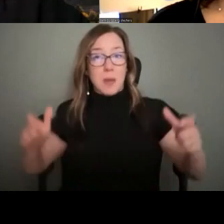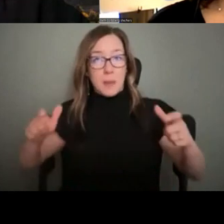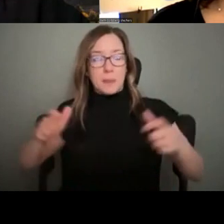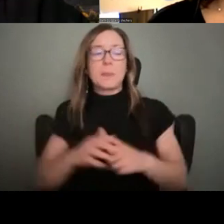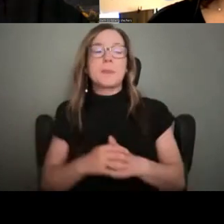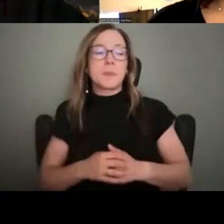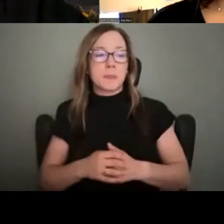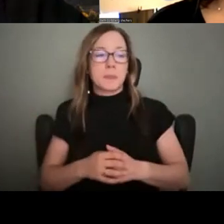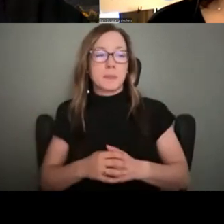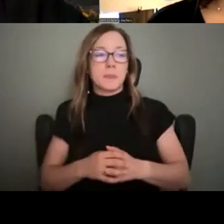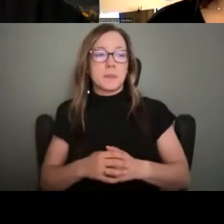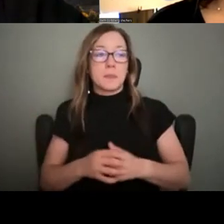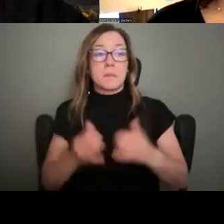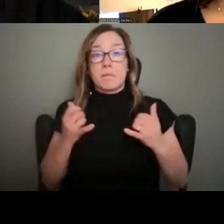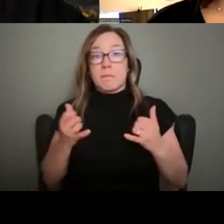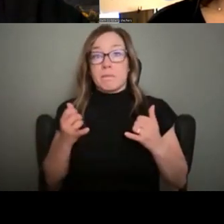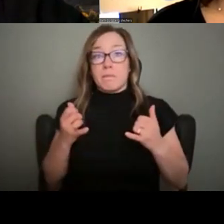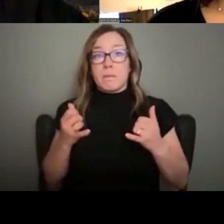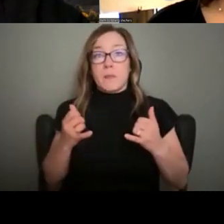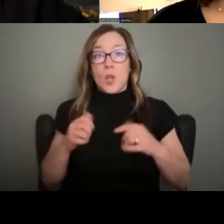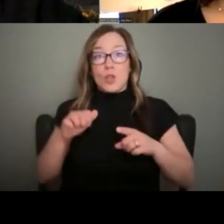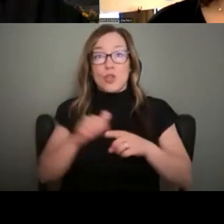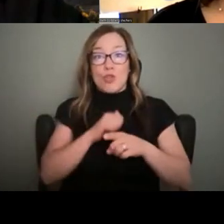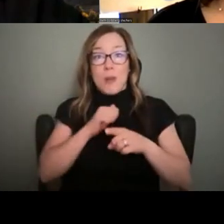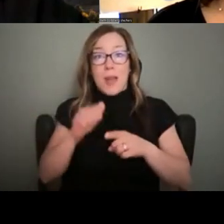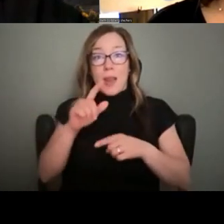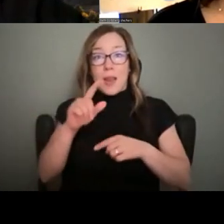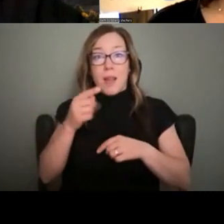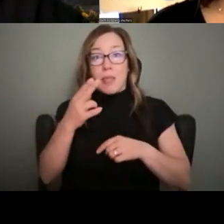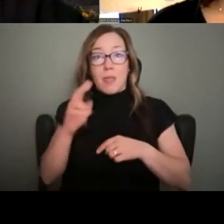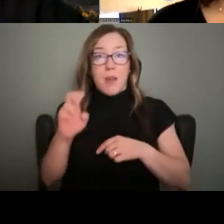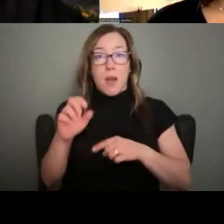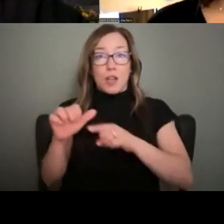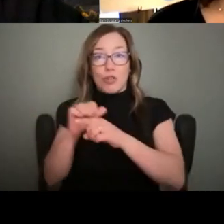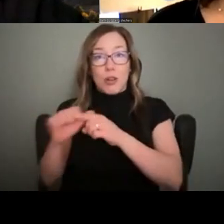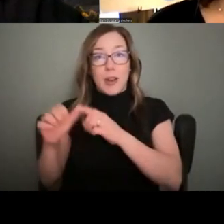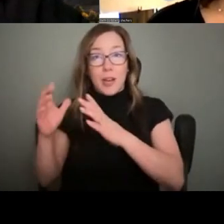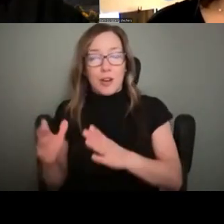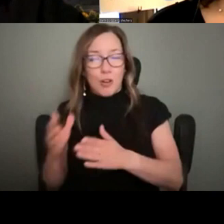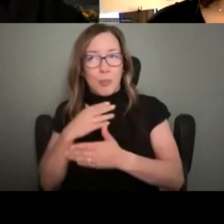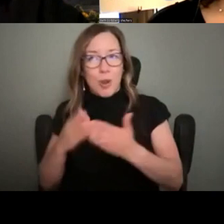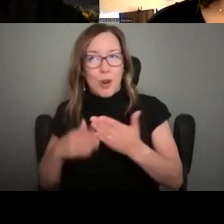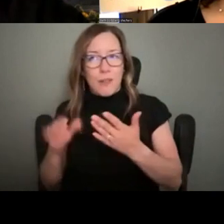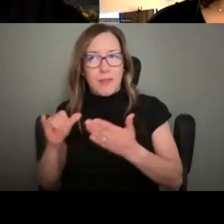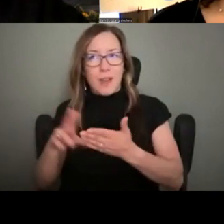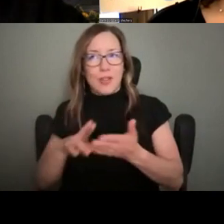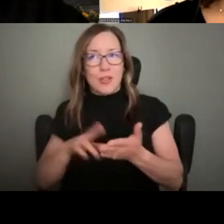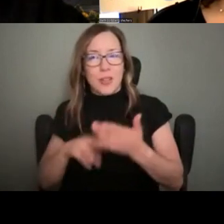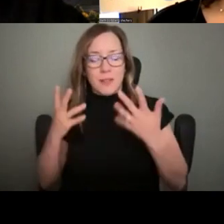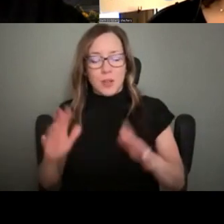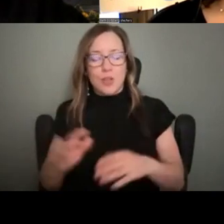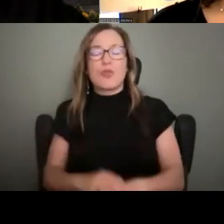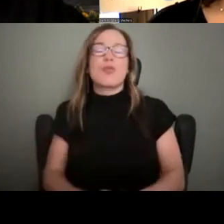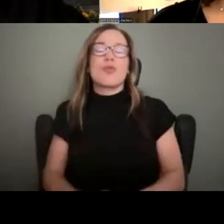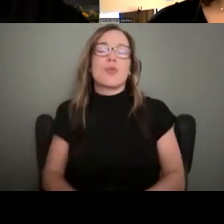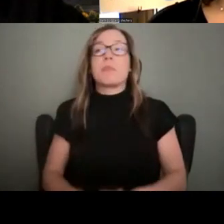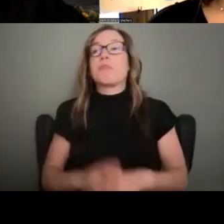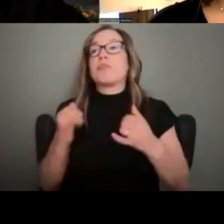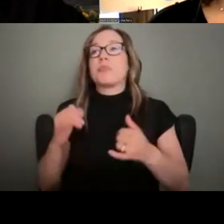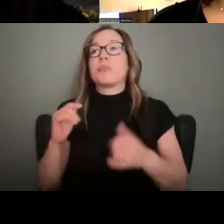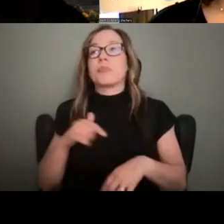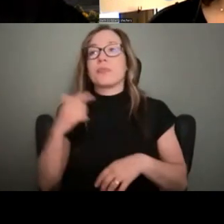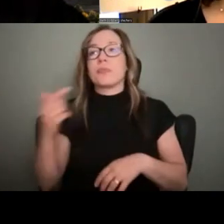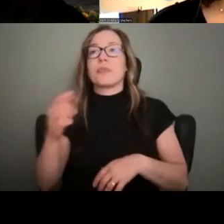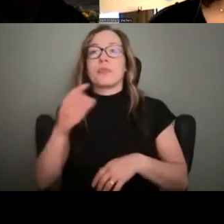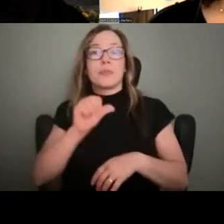At this point, the trainer part of that contract is done. And it's now over to those AAAs